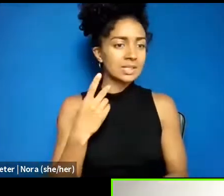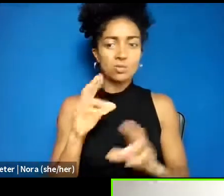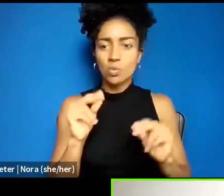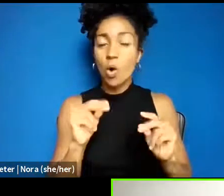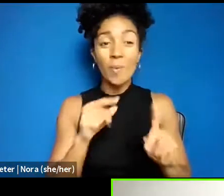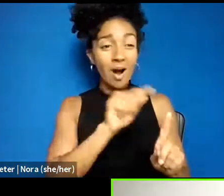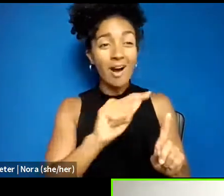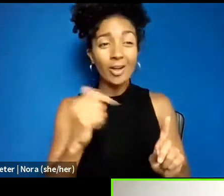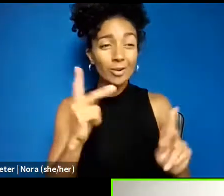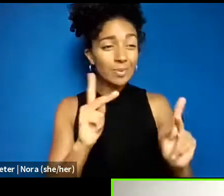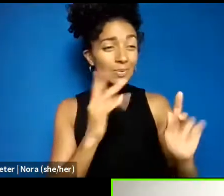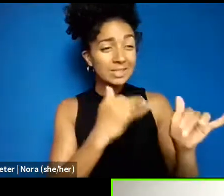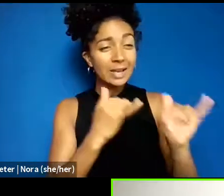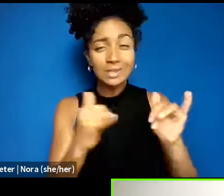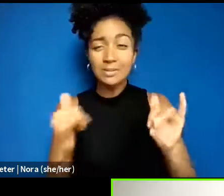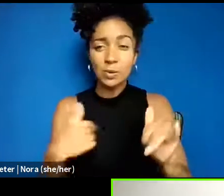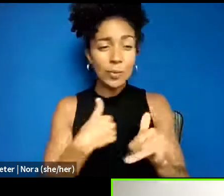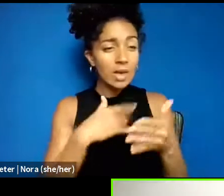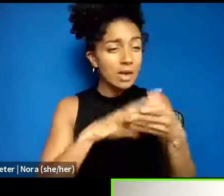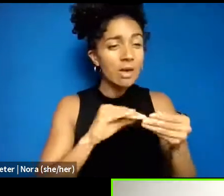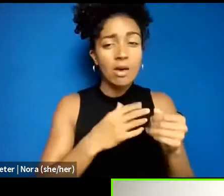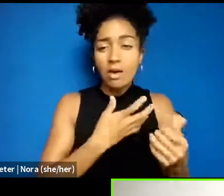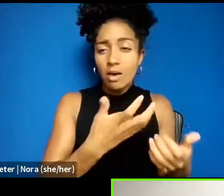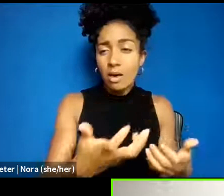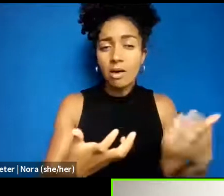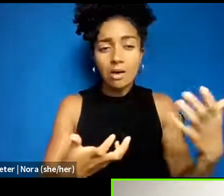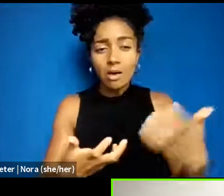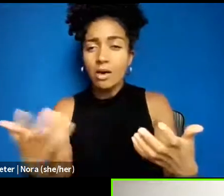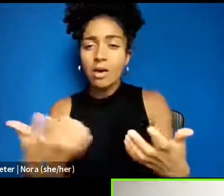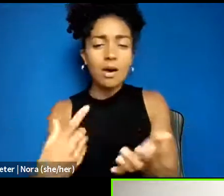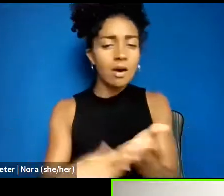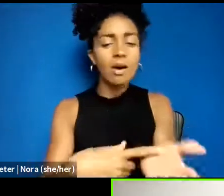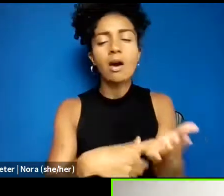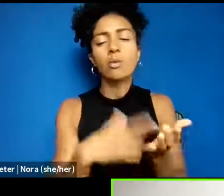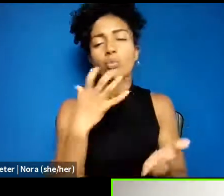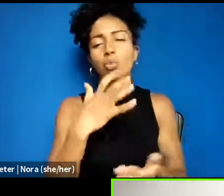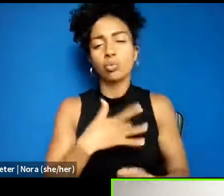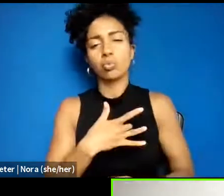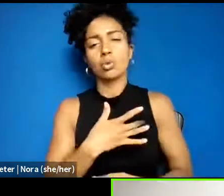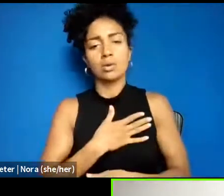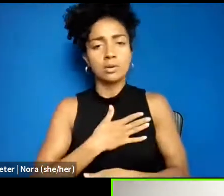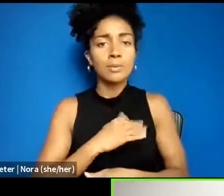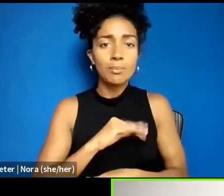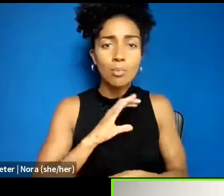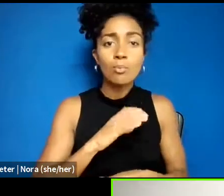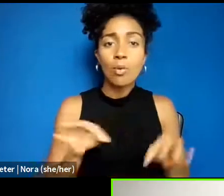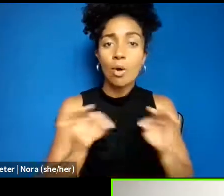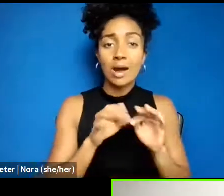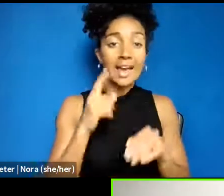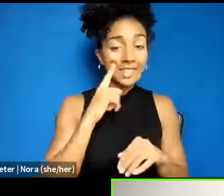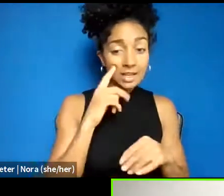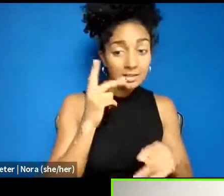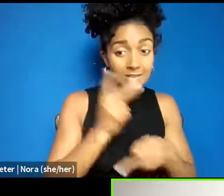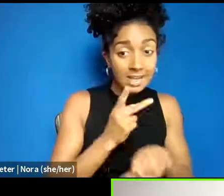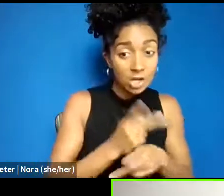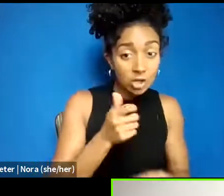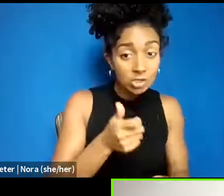But really, I do think taking care and celebrating those incremental wins is super